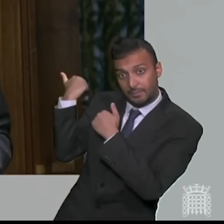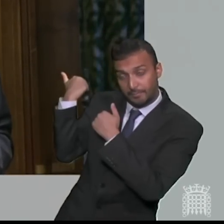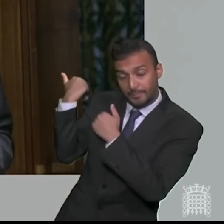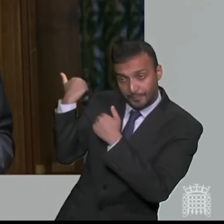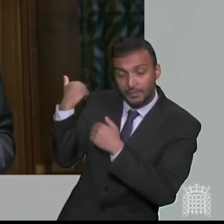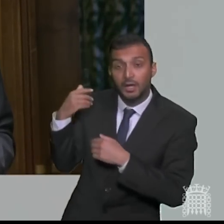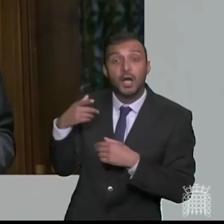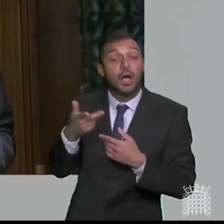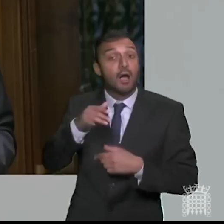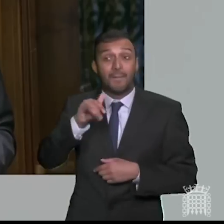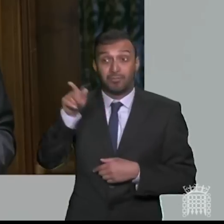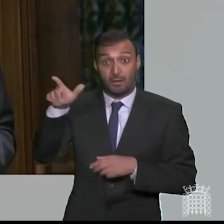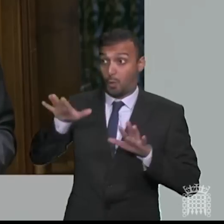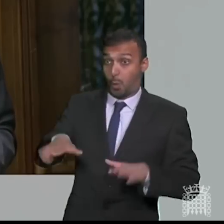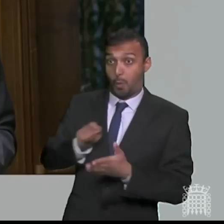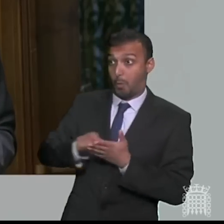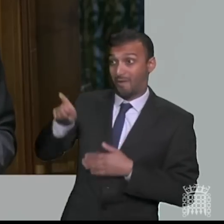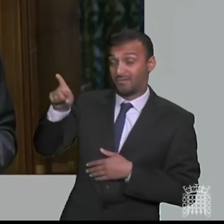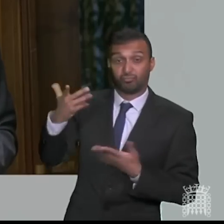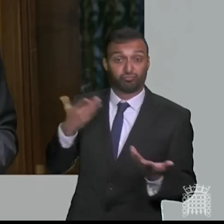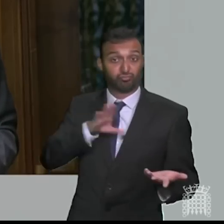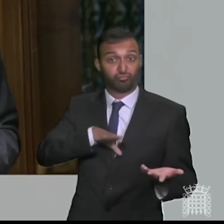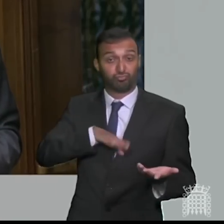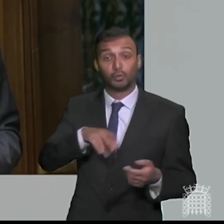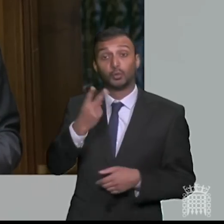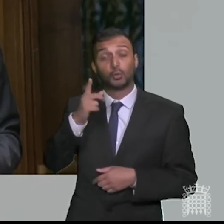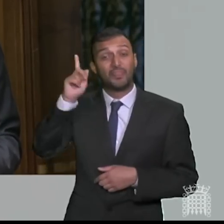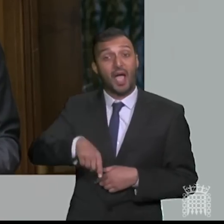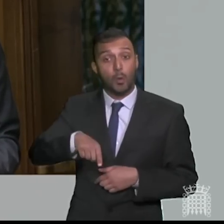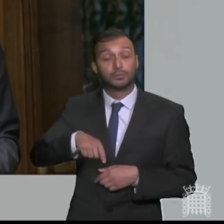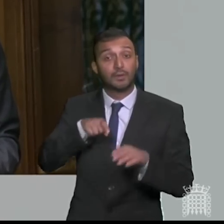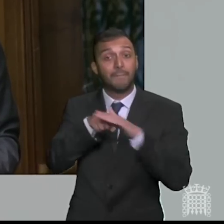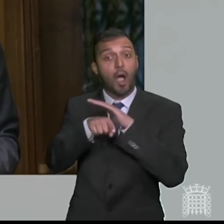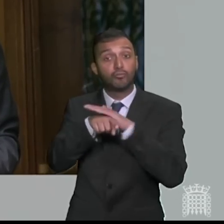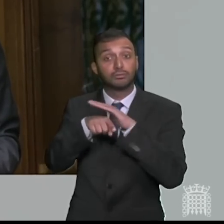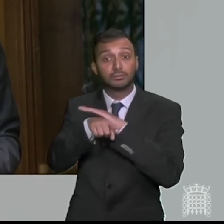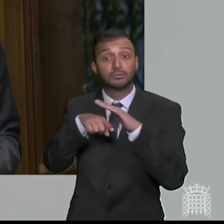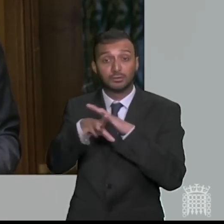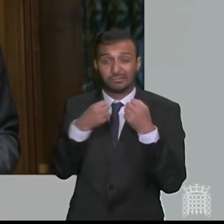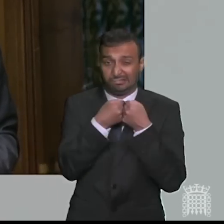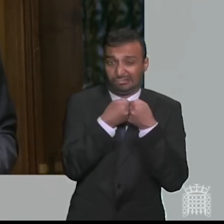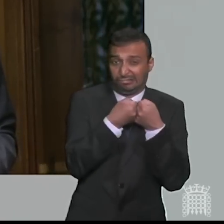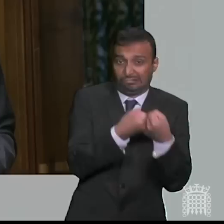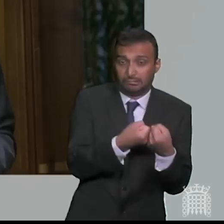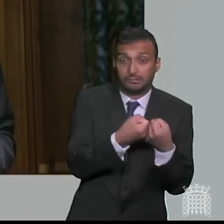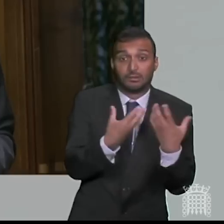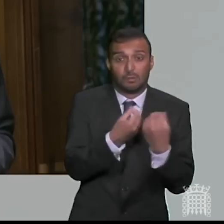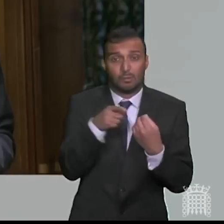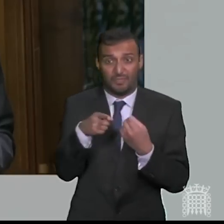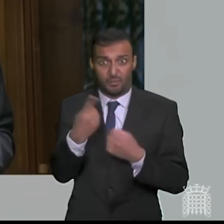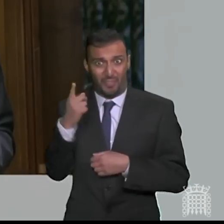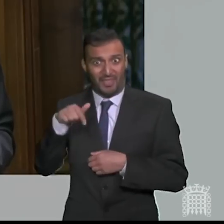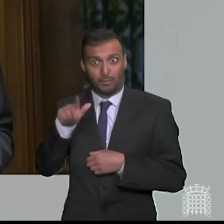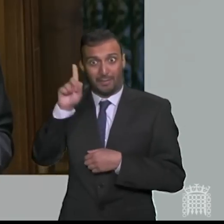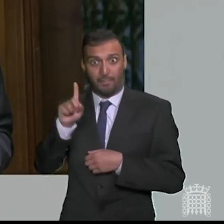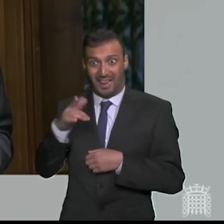Home Office are quite content for 2,000 migrants to be cooped up next to 1,000 of my constituents living near the base, or actually on the